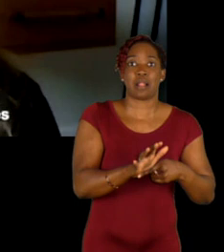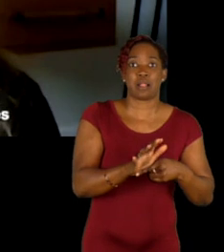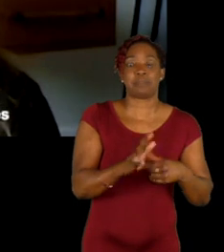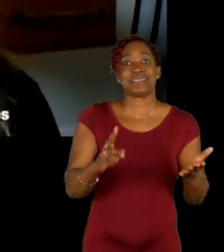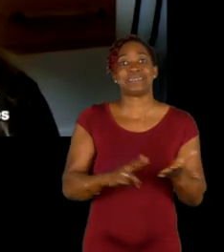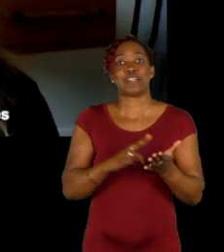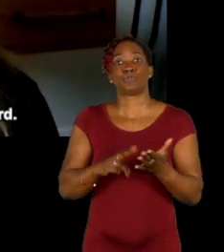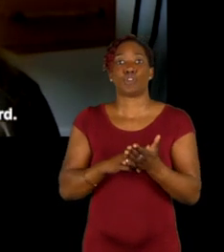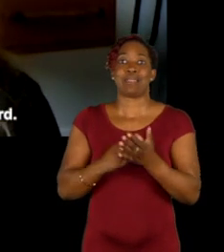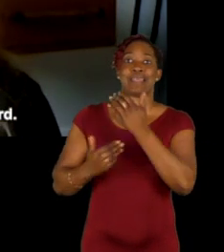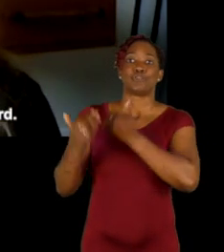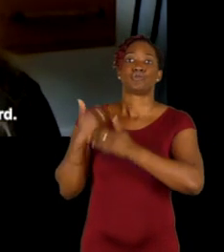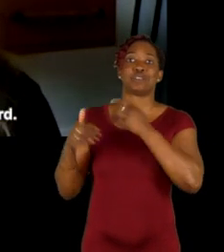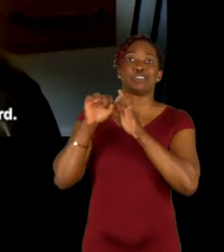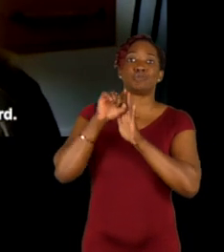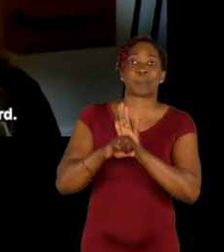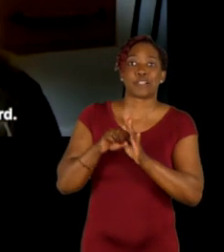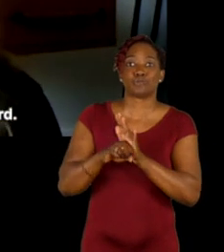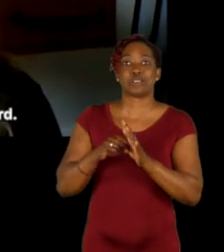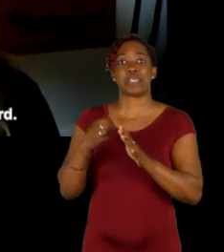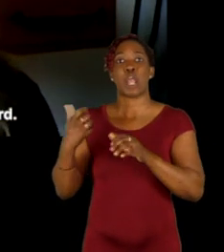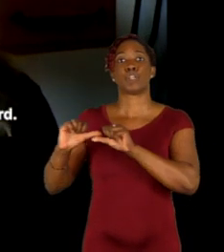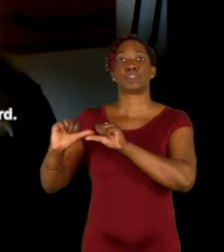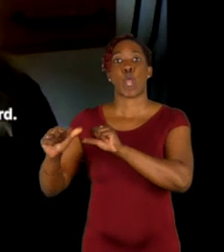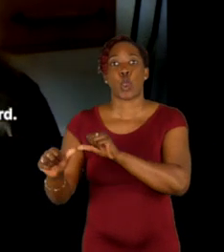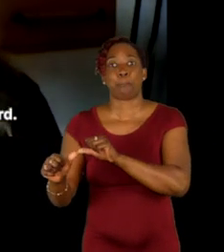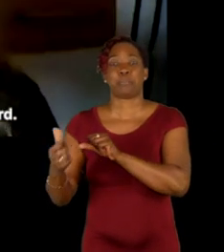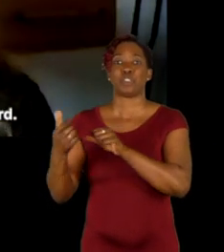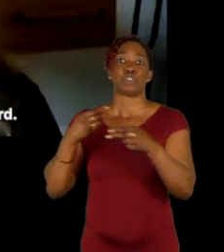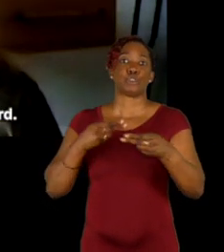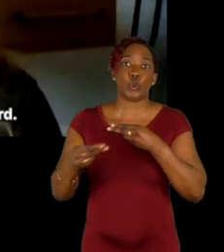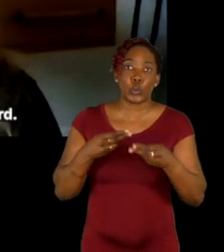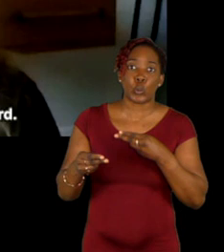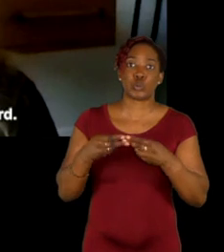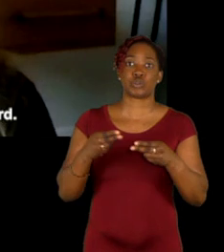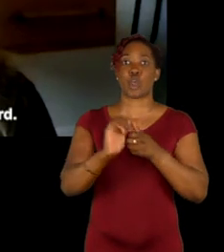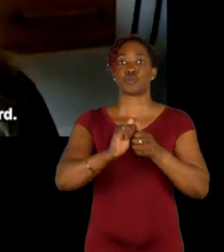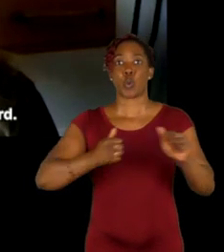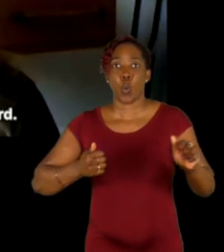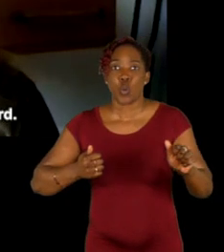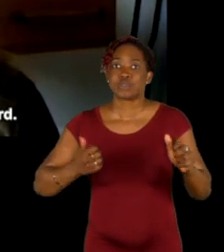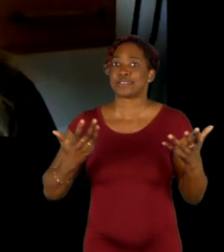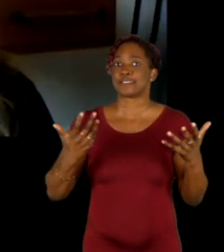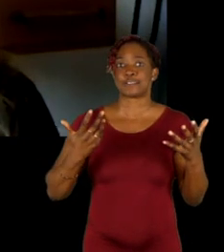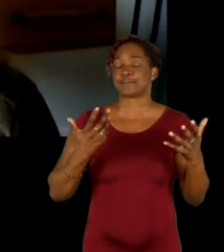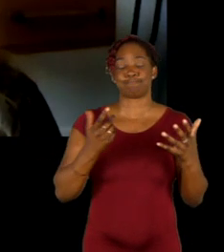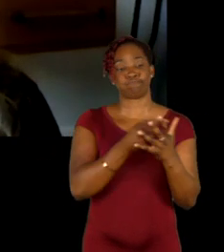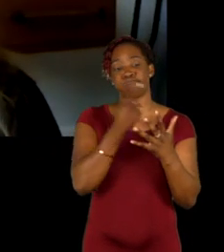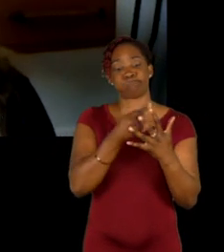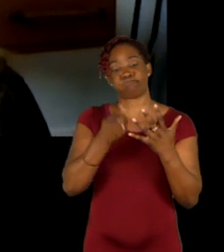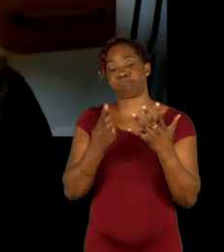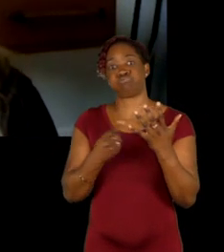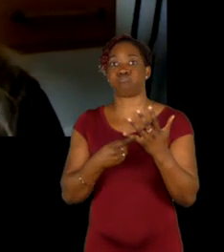history documentaries, through to the soaps, through to news, through to sports broadcast, and across the board, whatever the